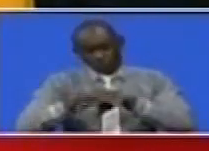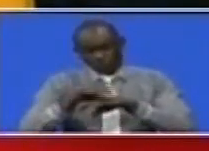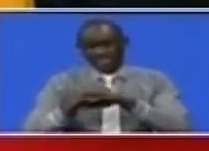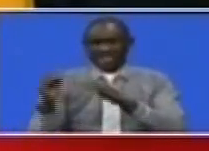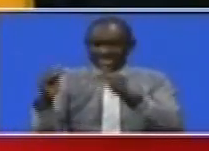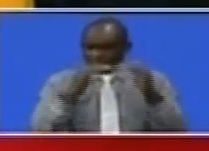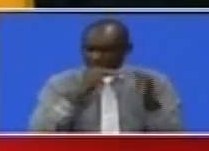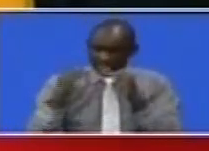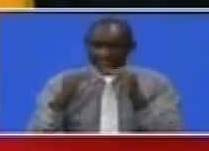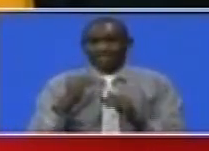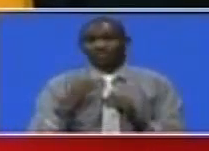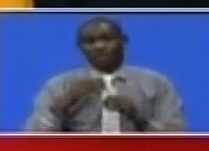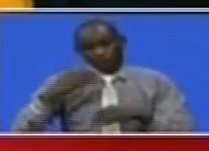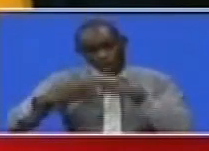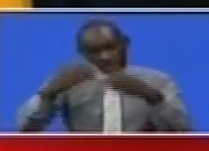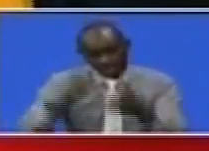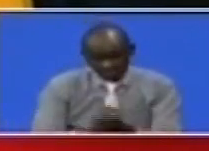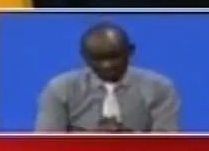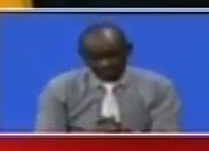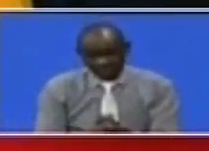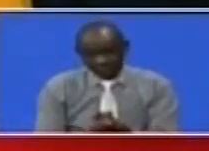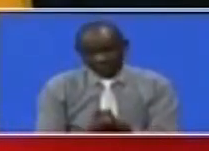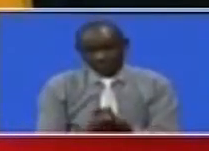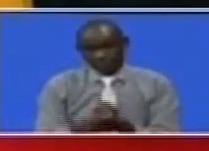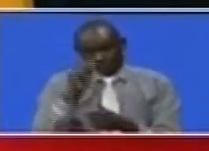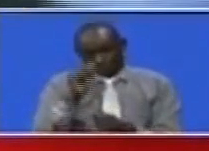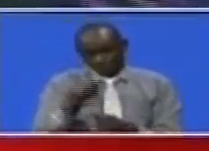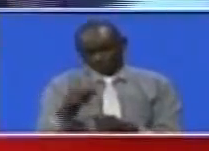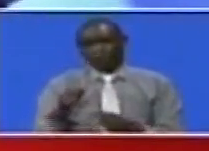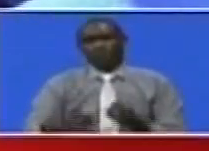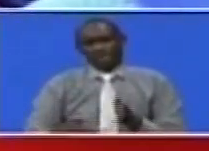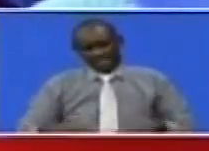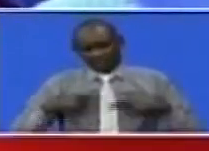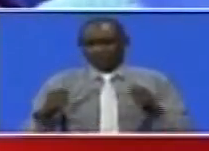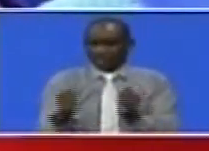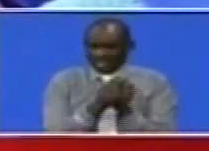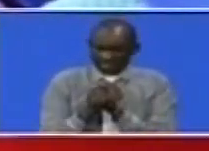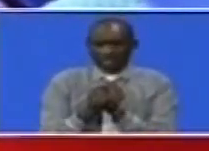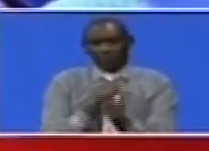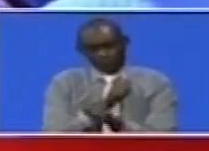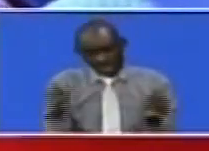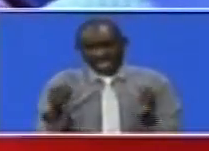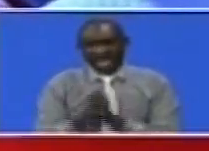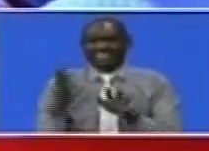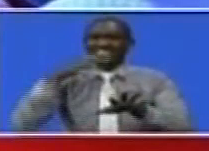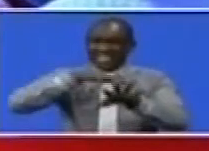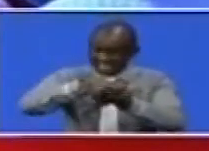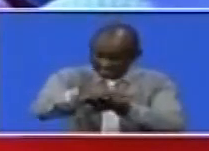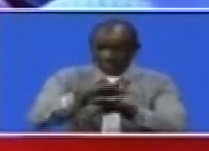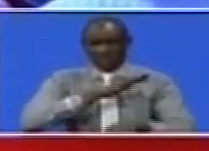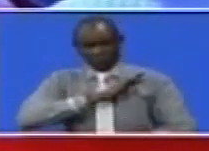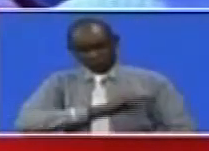democratic order, threatening cohesion and integration, tolerance